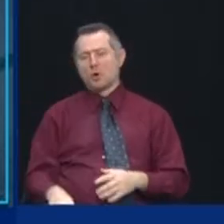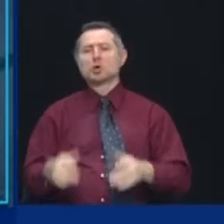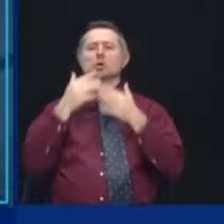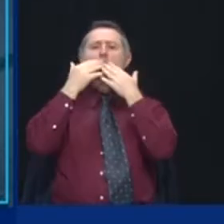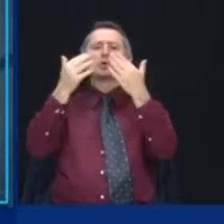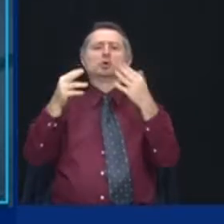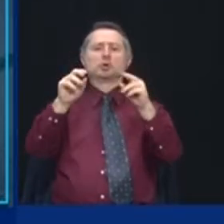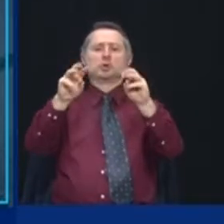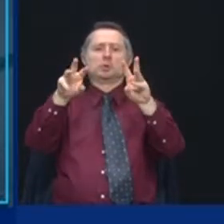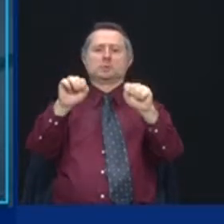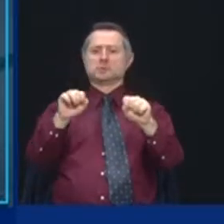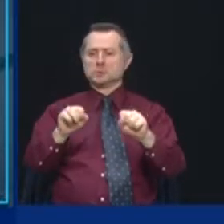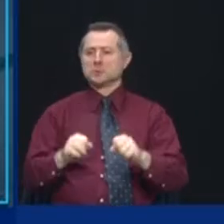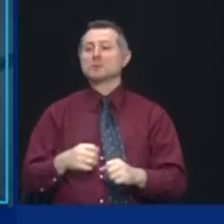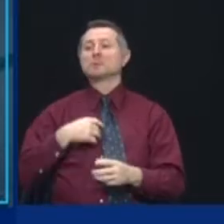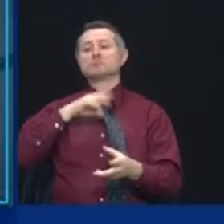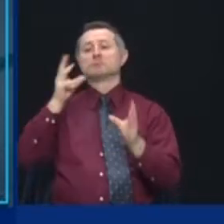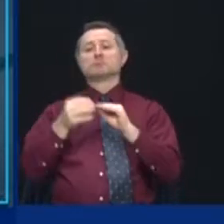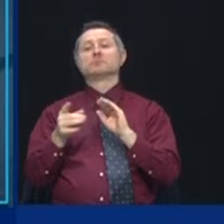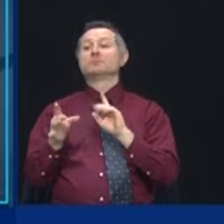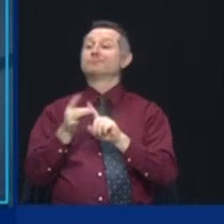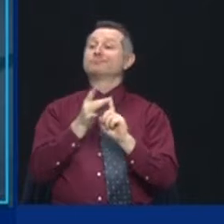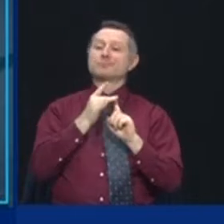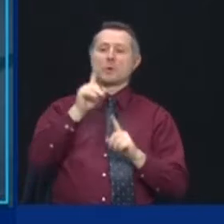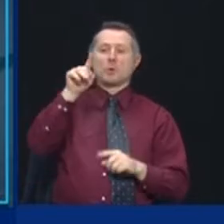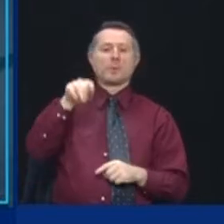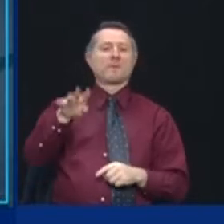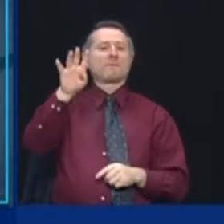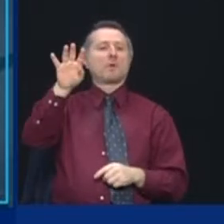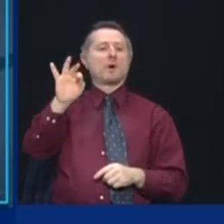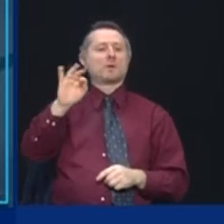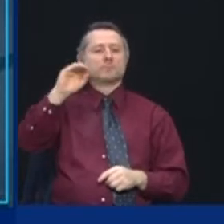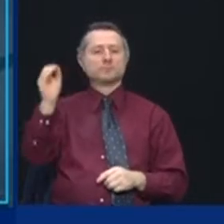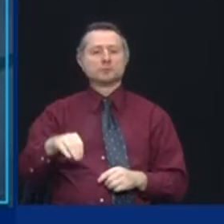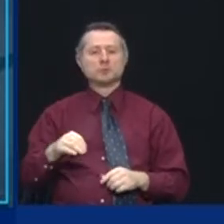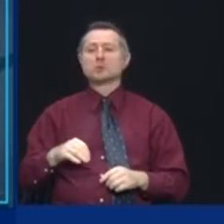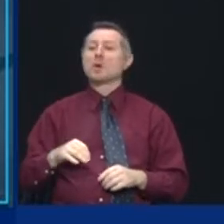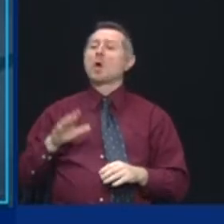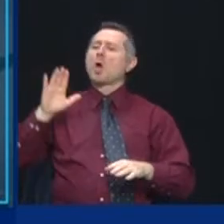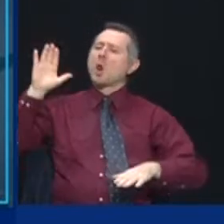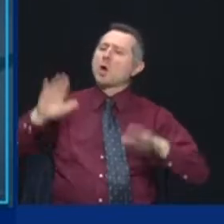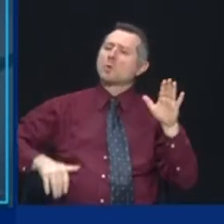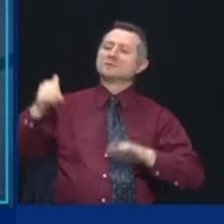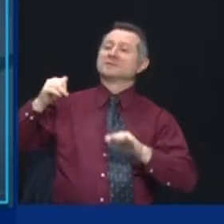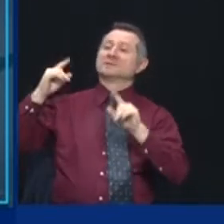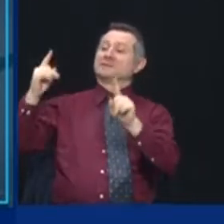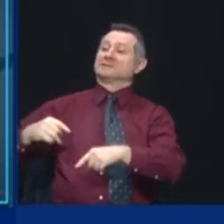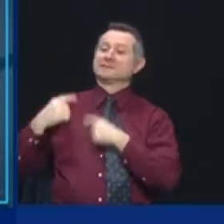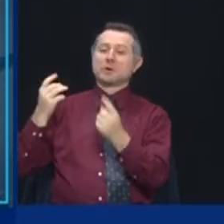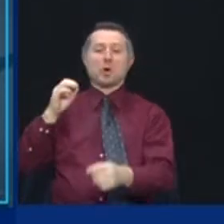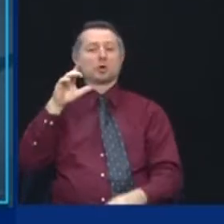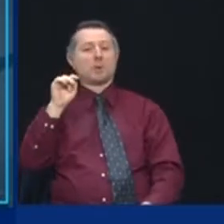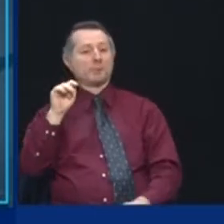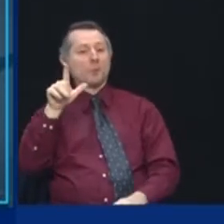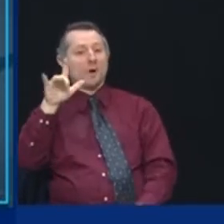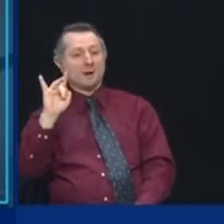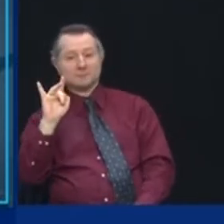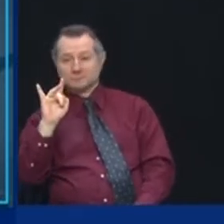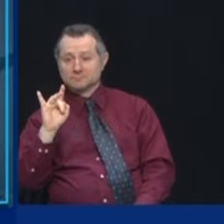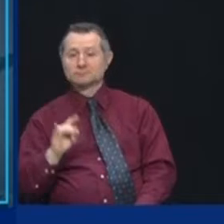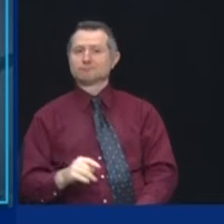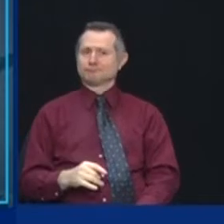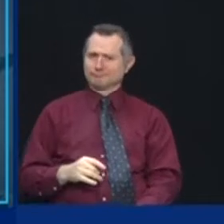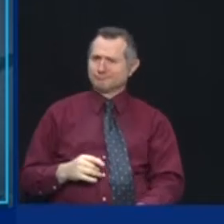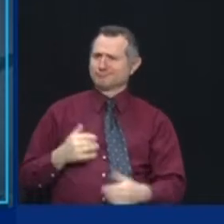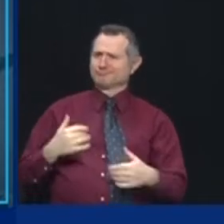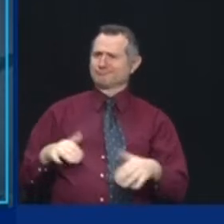Overall statewide positivity is 1.4%. That is the lowest since October 28th. And that is a